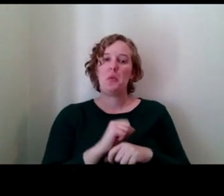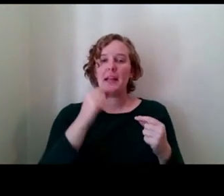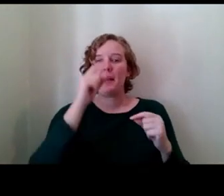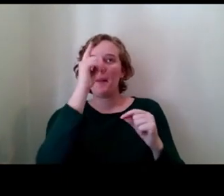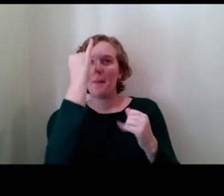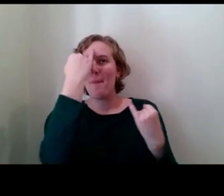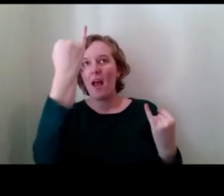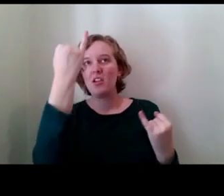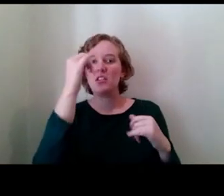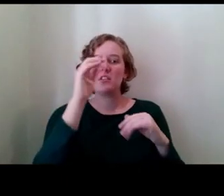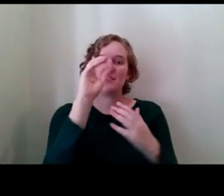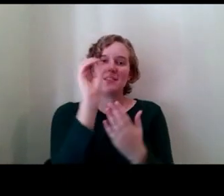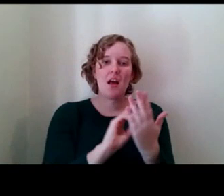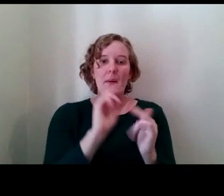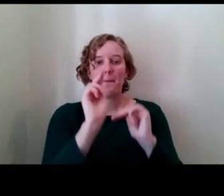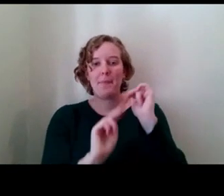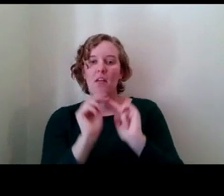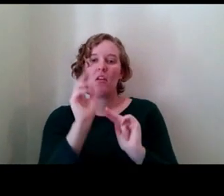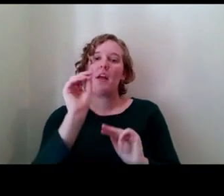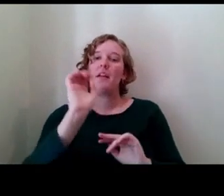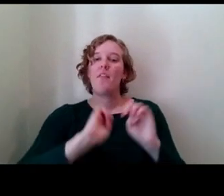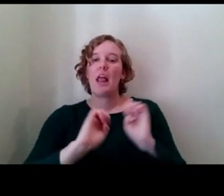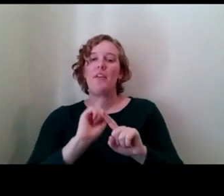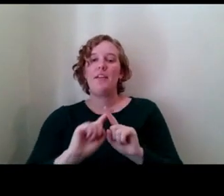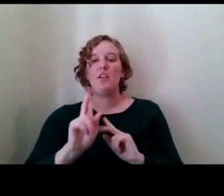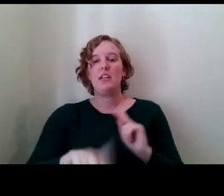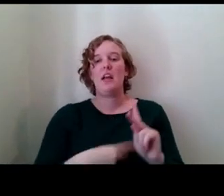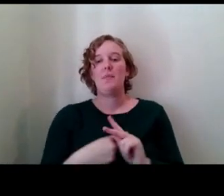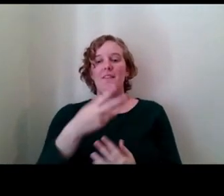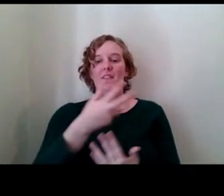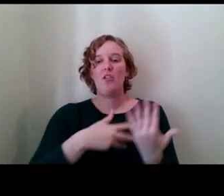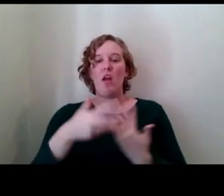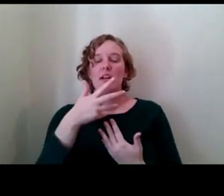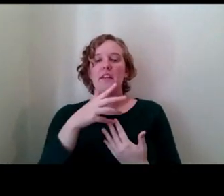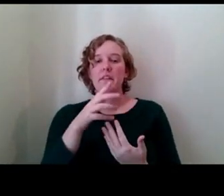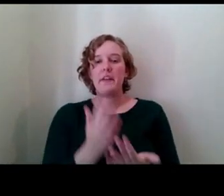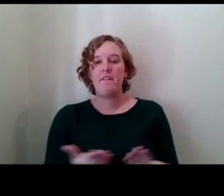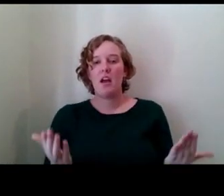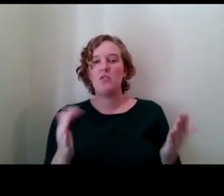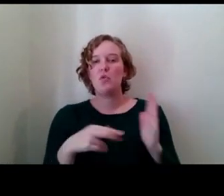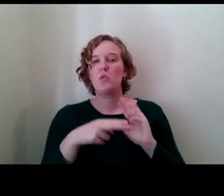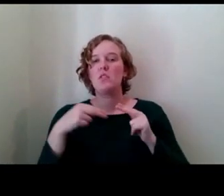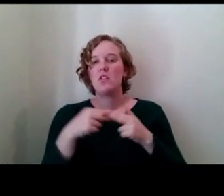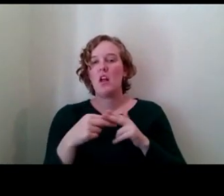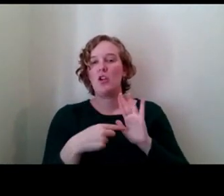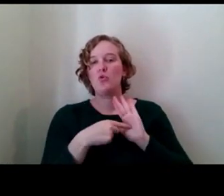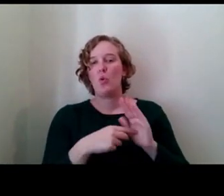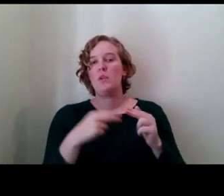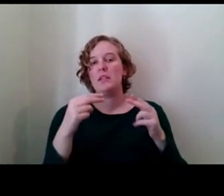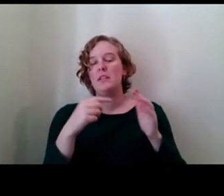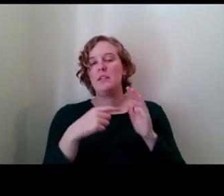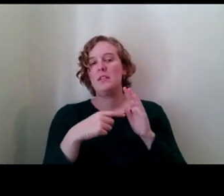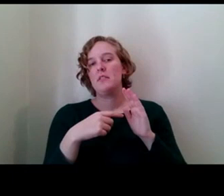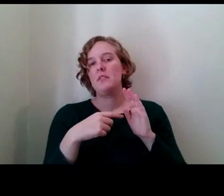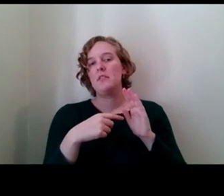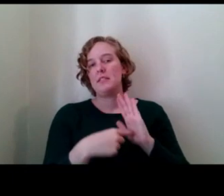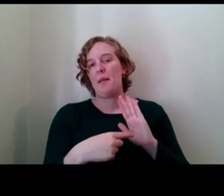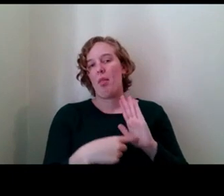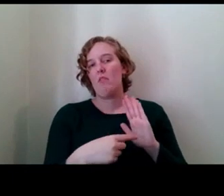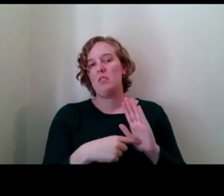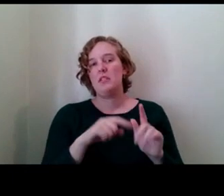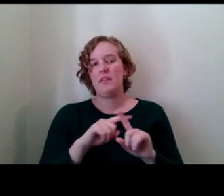and evaluate different types of interactive device. So this slide here shows examples of things I've worked on: new types of input